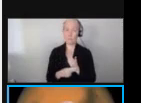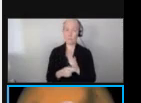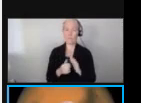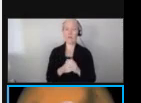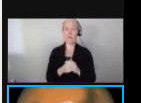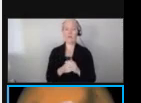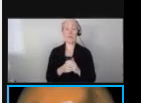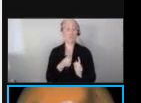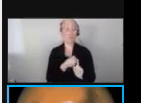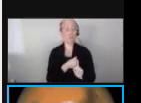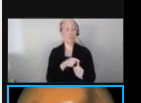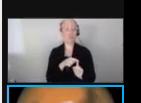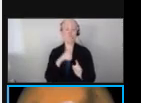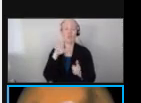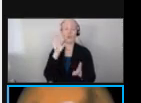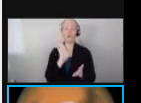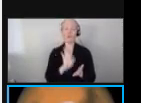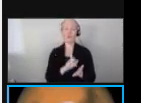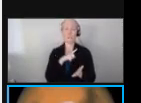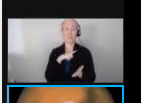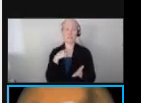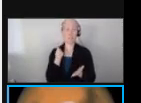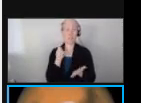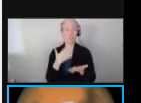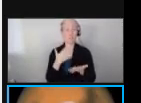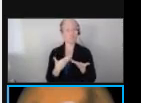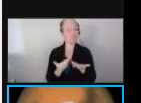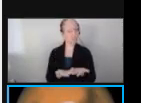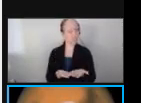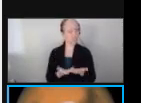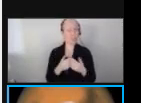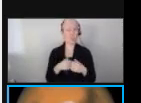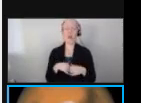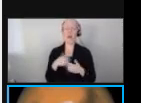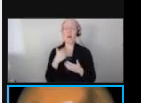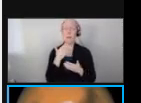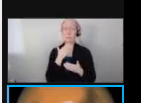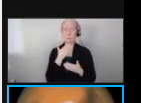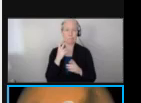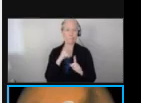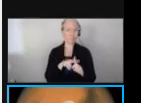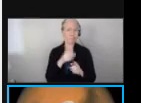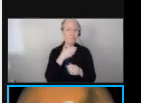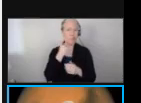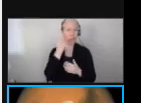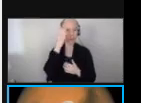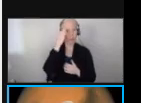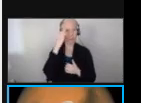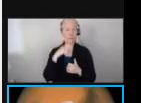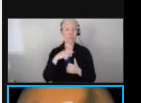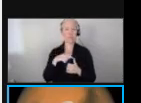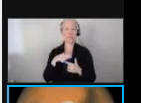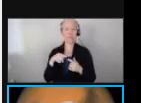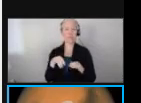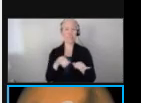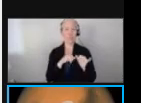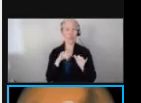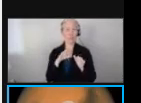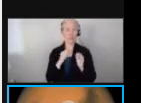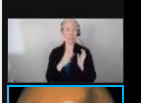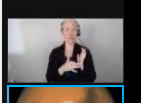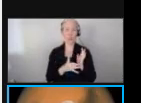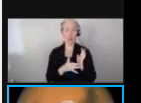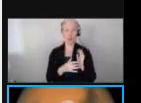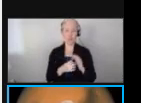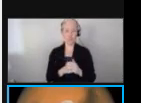reduces risk through better knowledge, standards, and technologies. And we